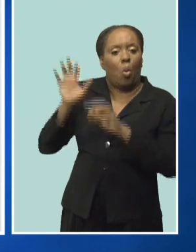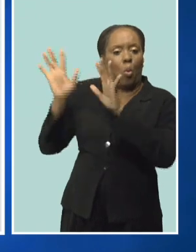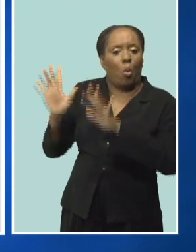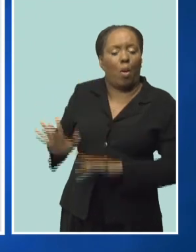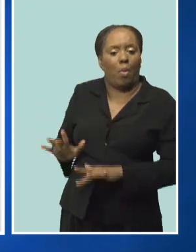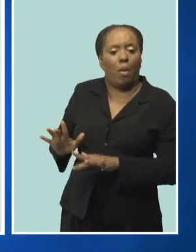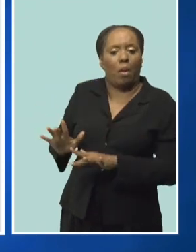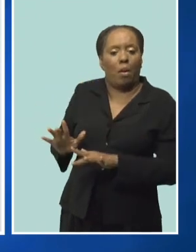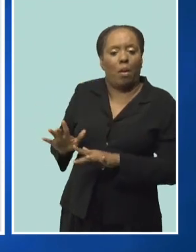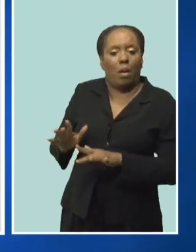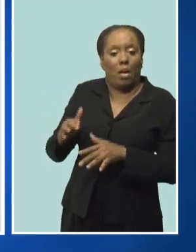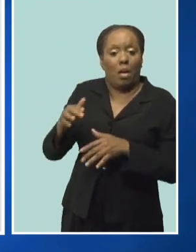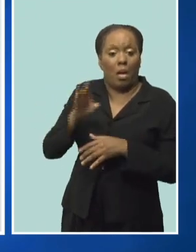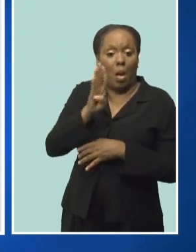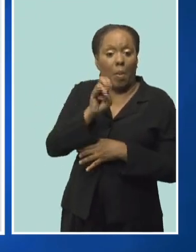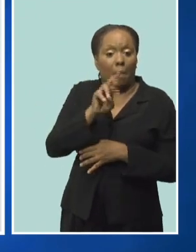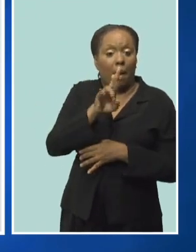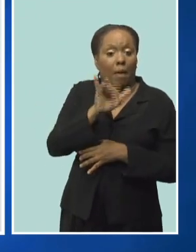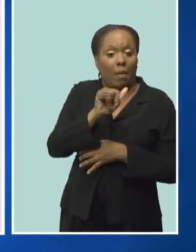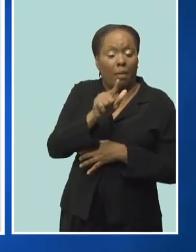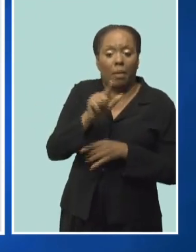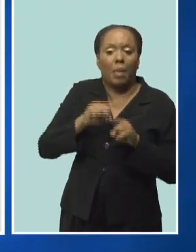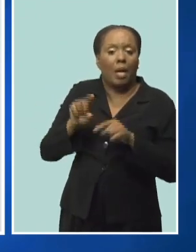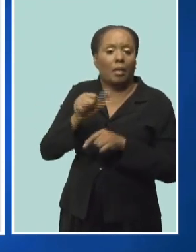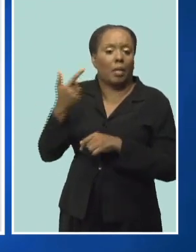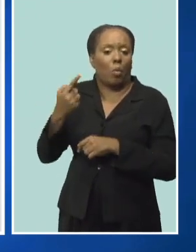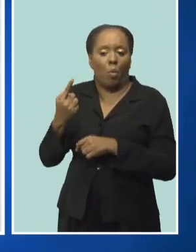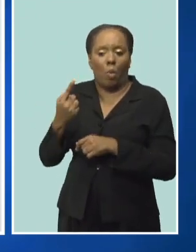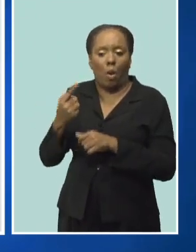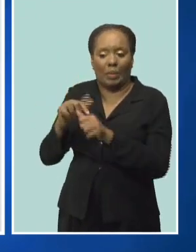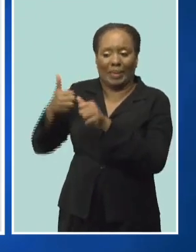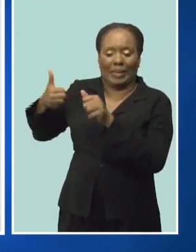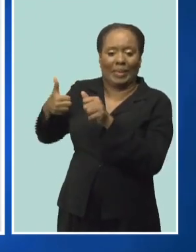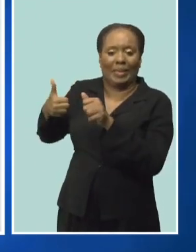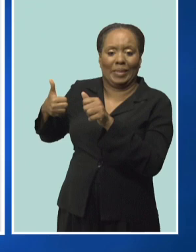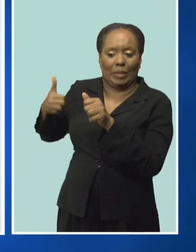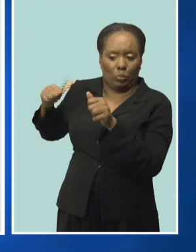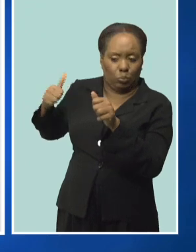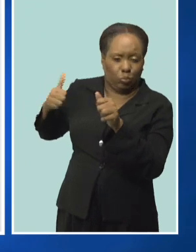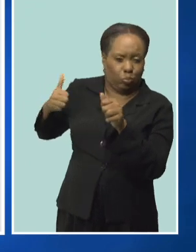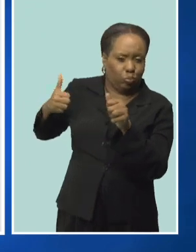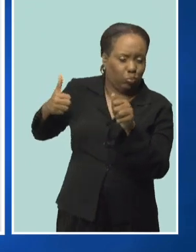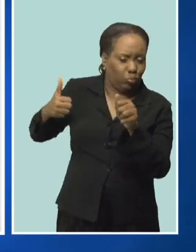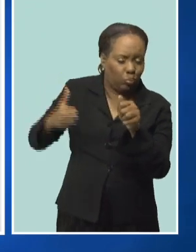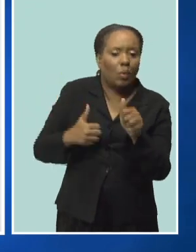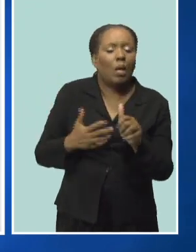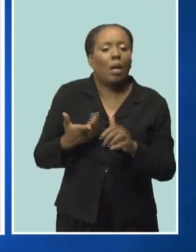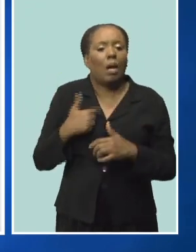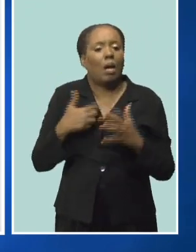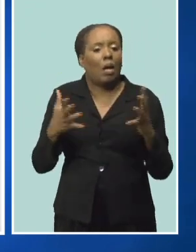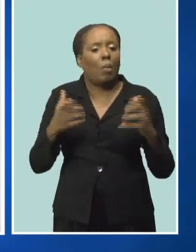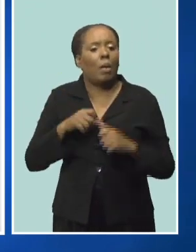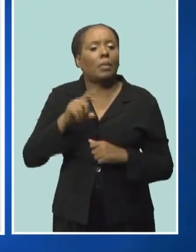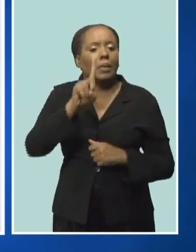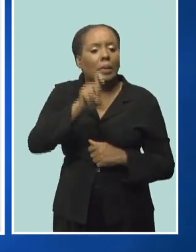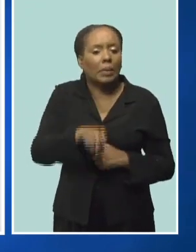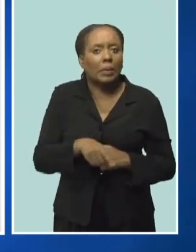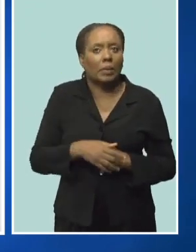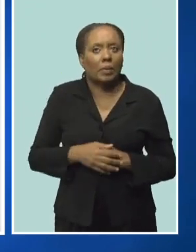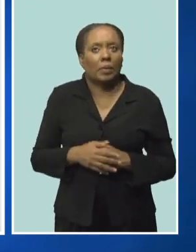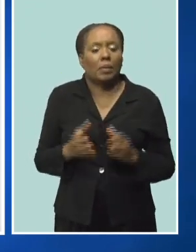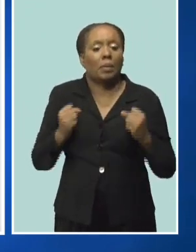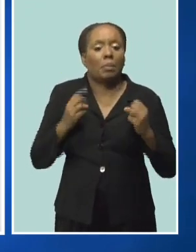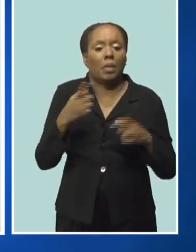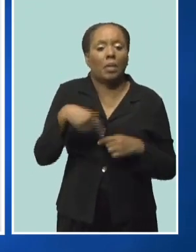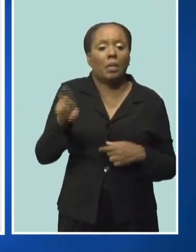means that we have to be patient and we have to be vigilant. The reality is, I'd like to ask each of you too. Many of you have